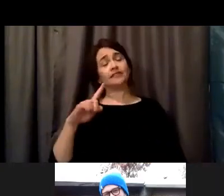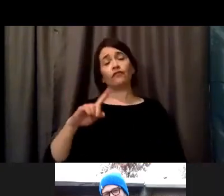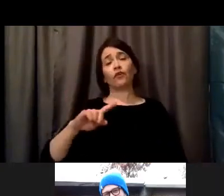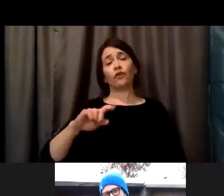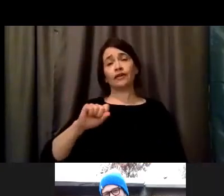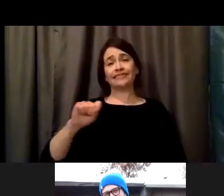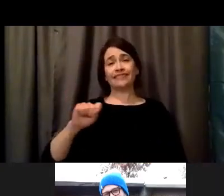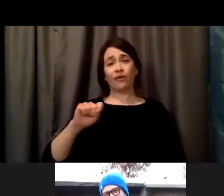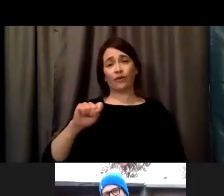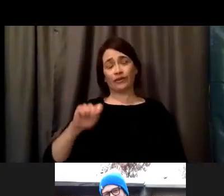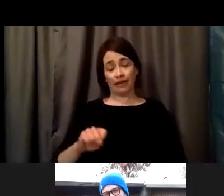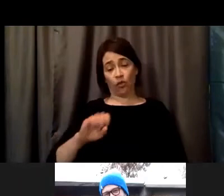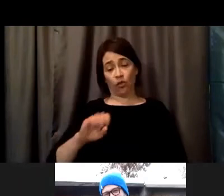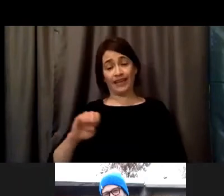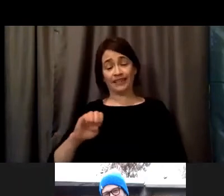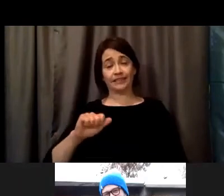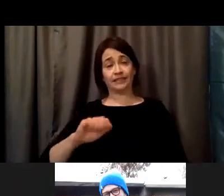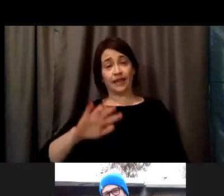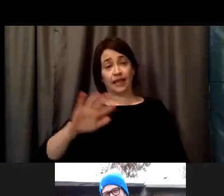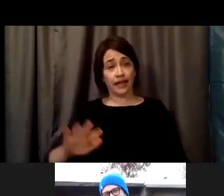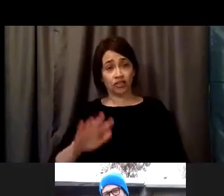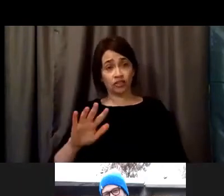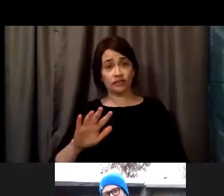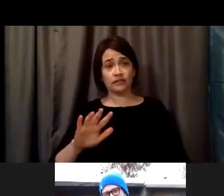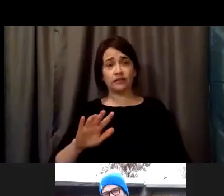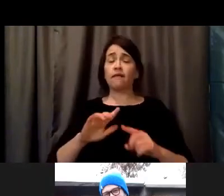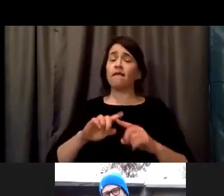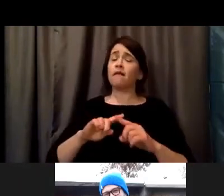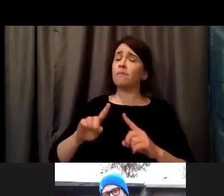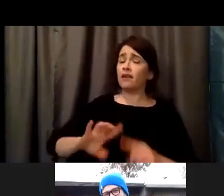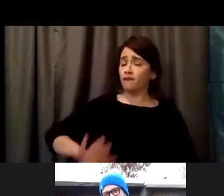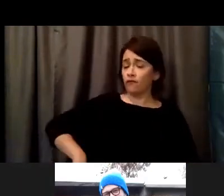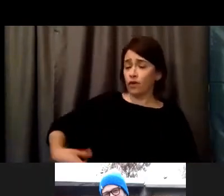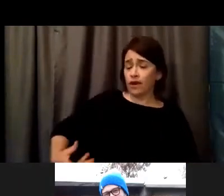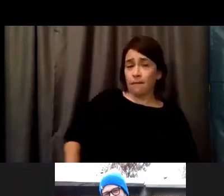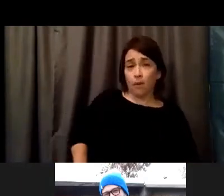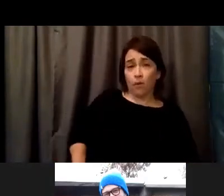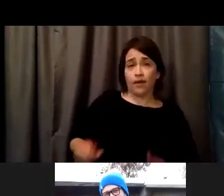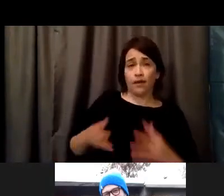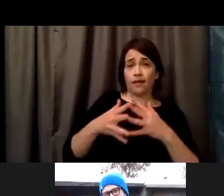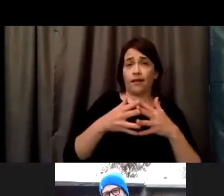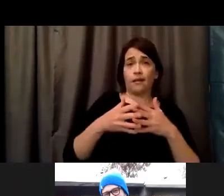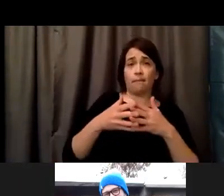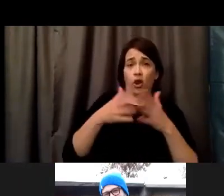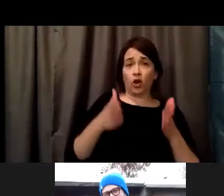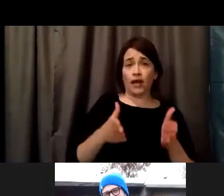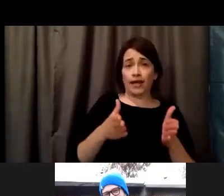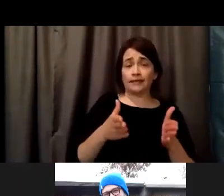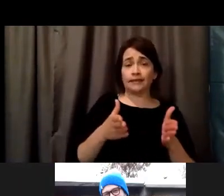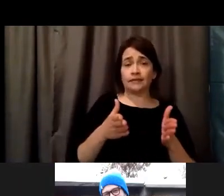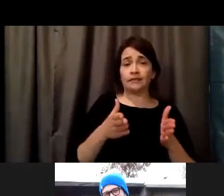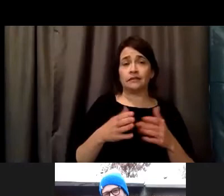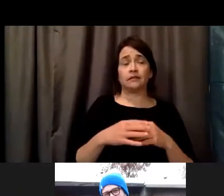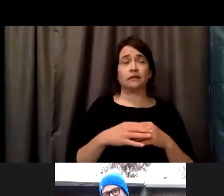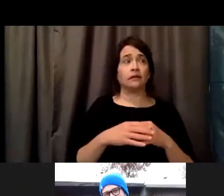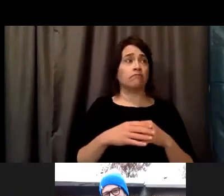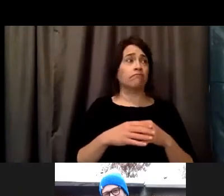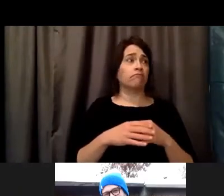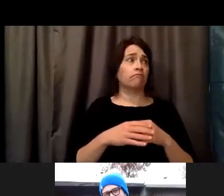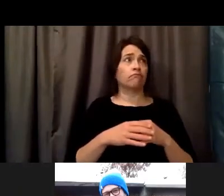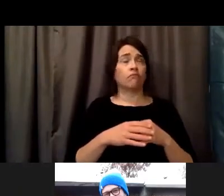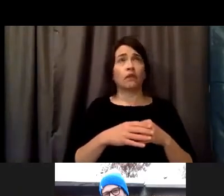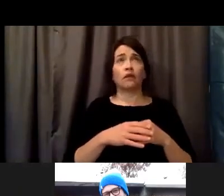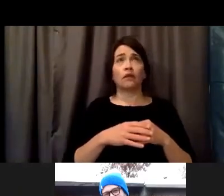event for Cambodian Americans, and then you spend the first hour of your event talking